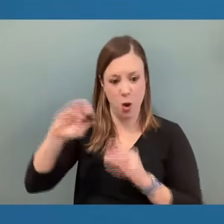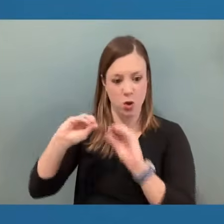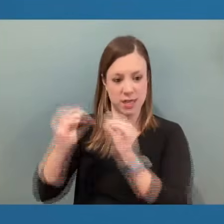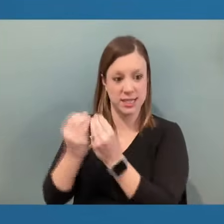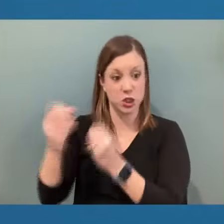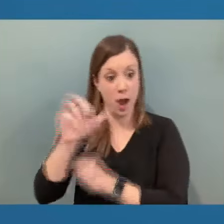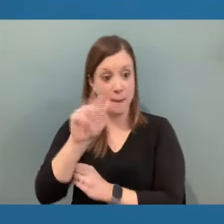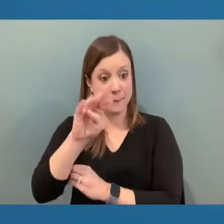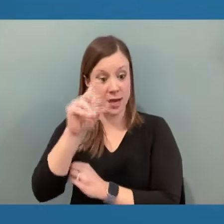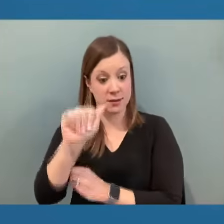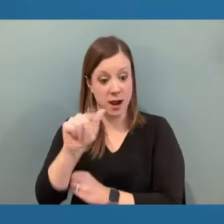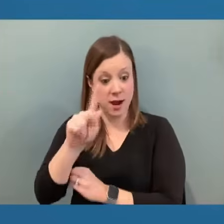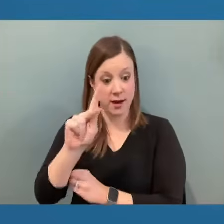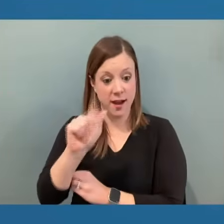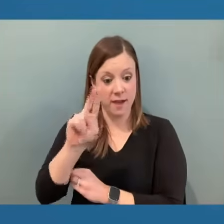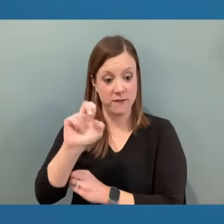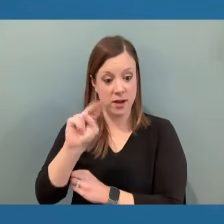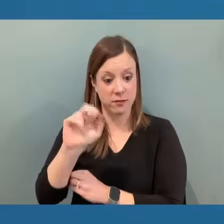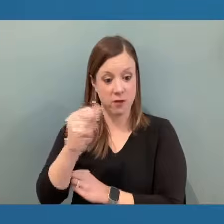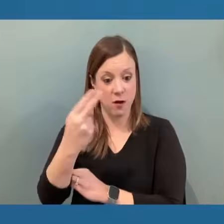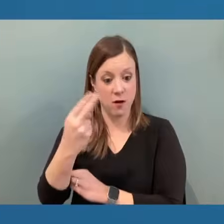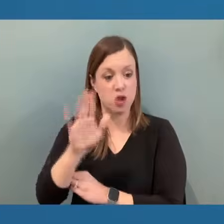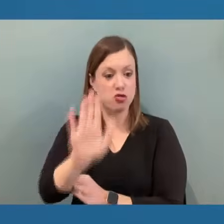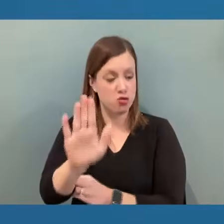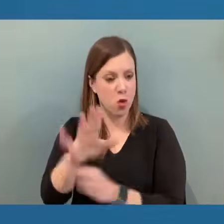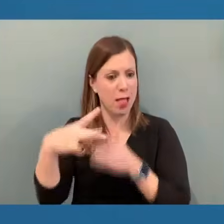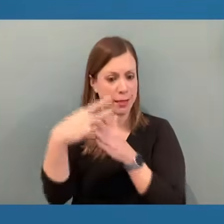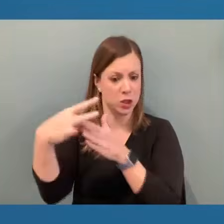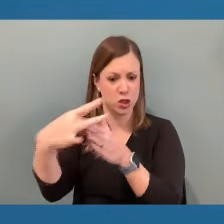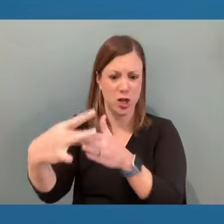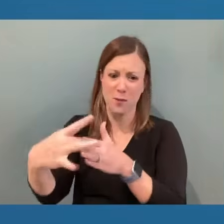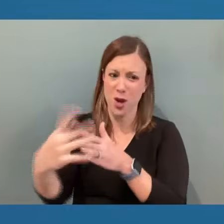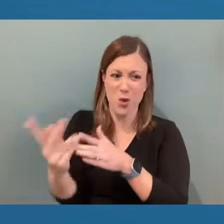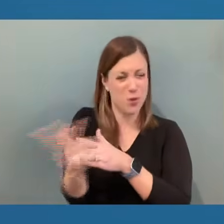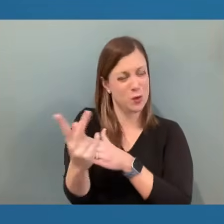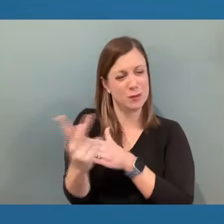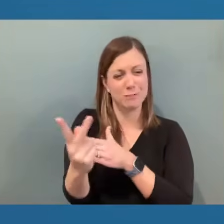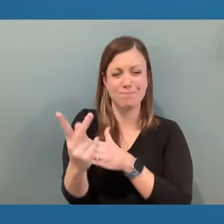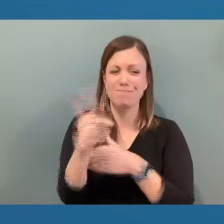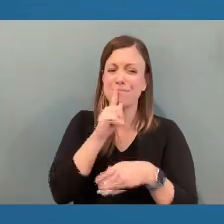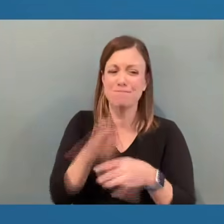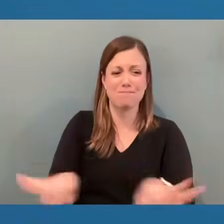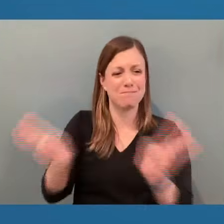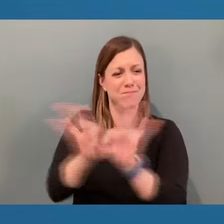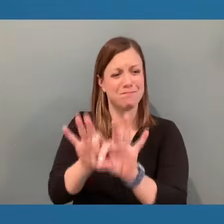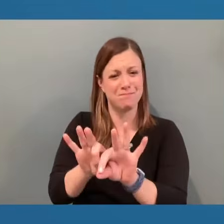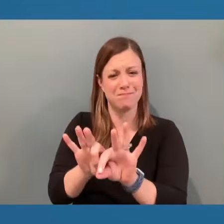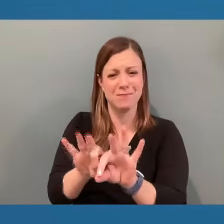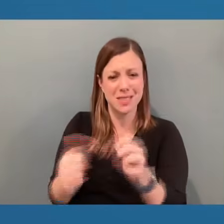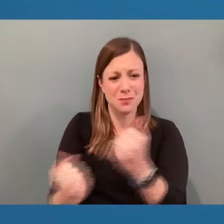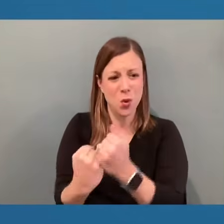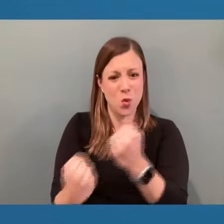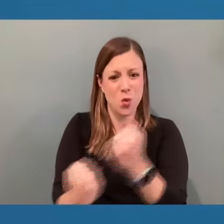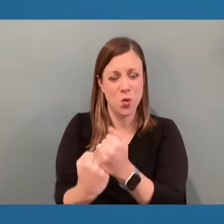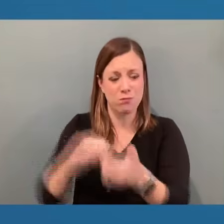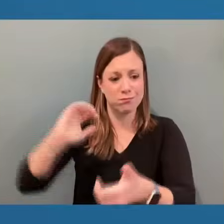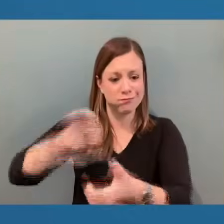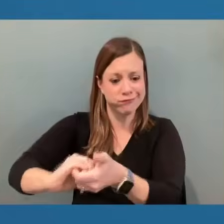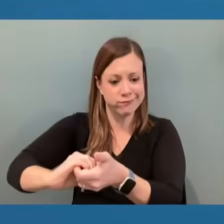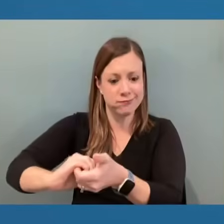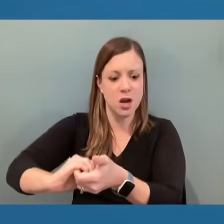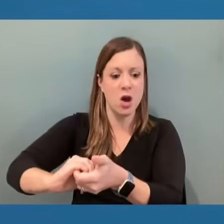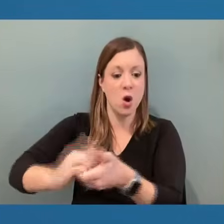We couldn't have done this without you. We walked the halls of Albany. We sent Valentine